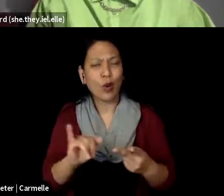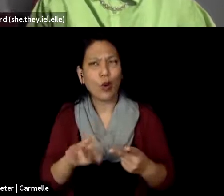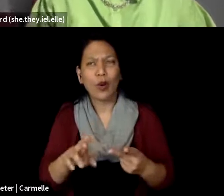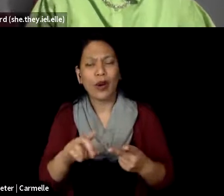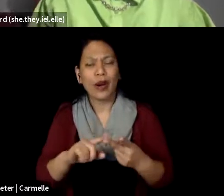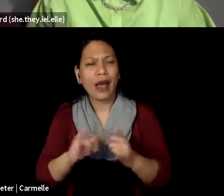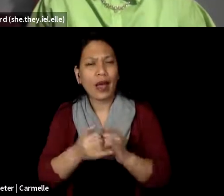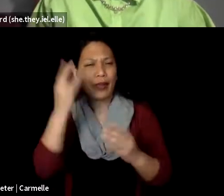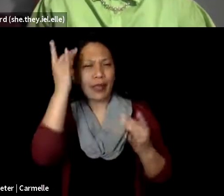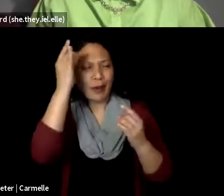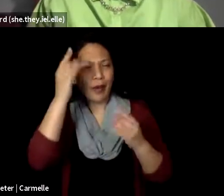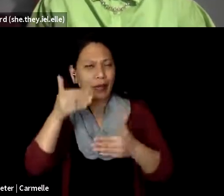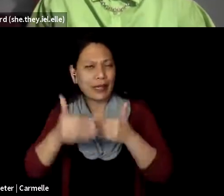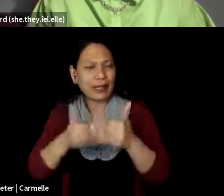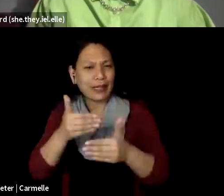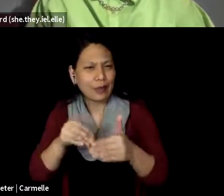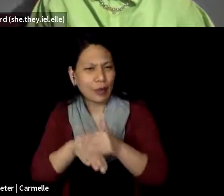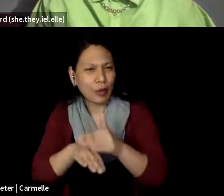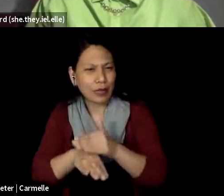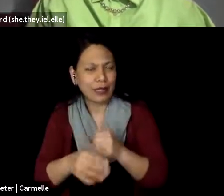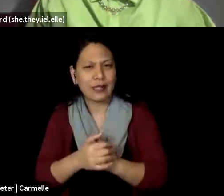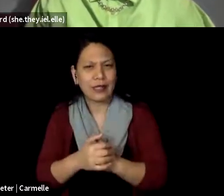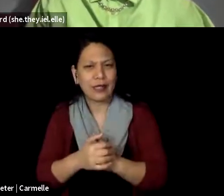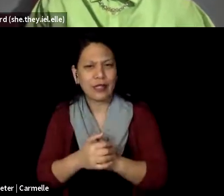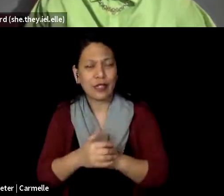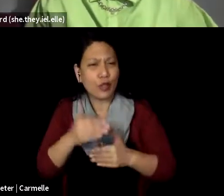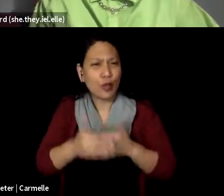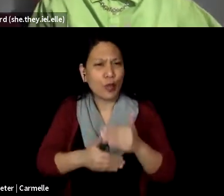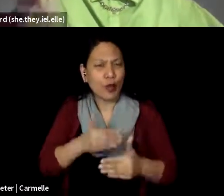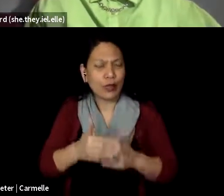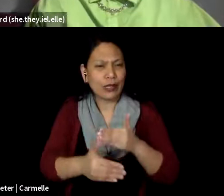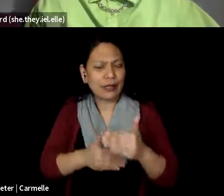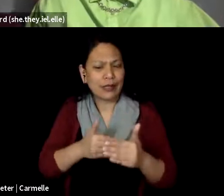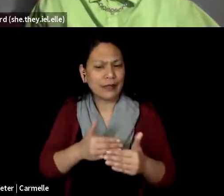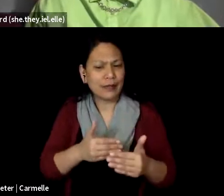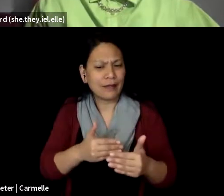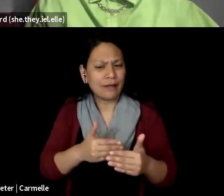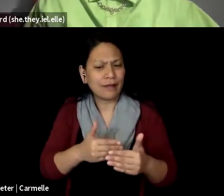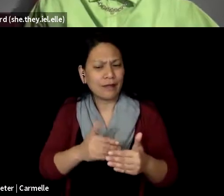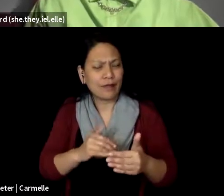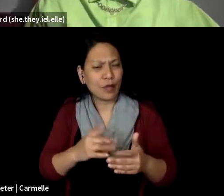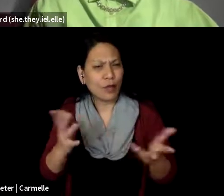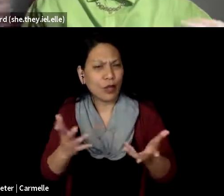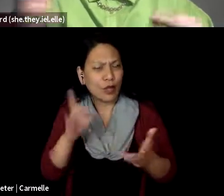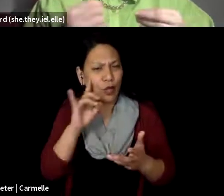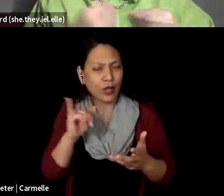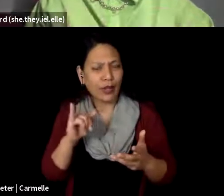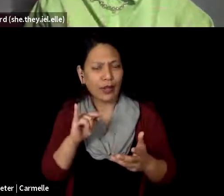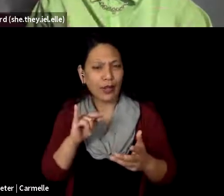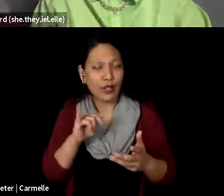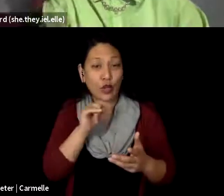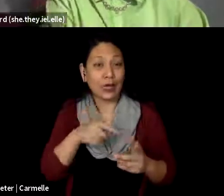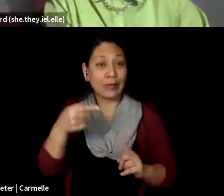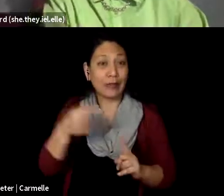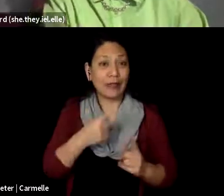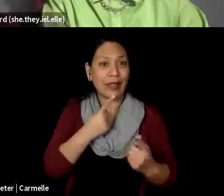really process-based, not looking for an answer that feels like a how-to for everyone, but really